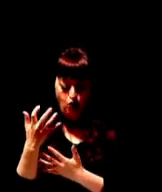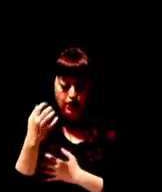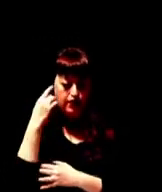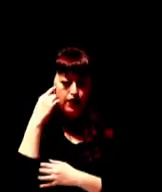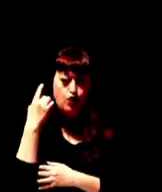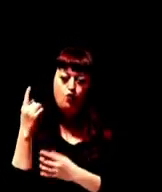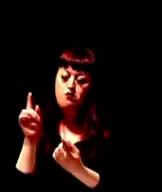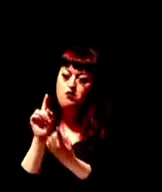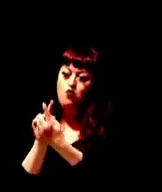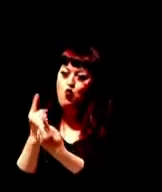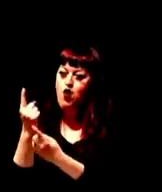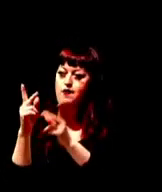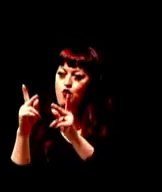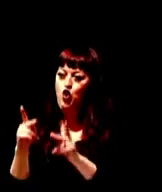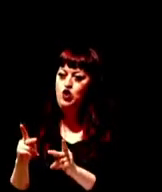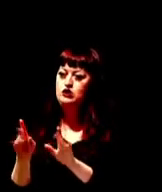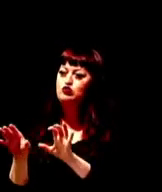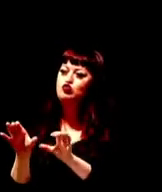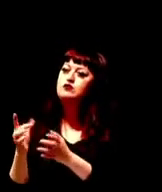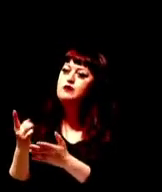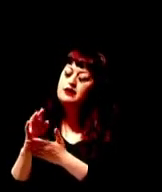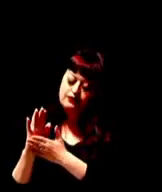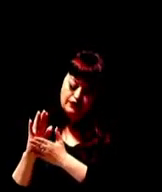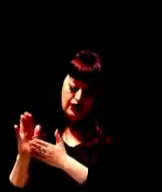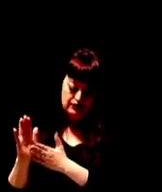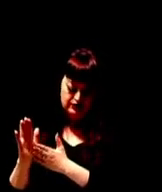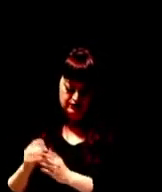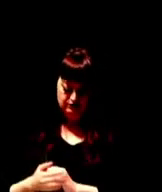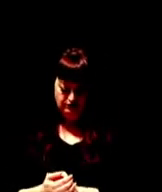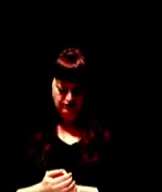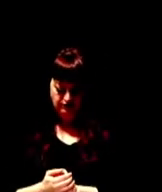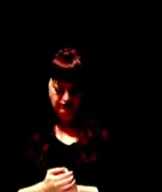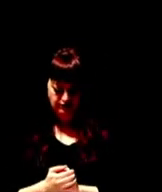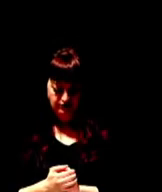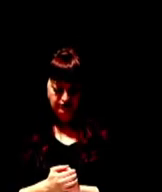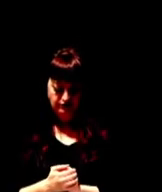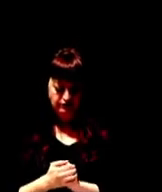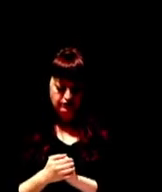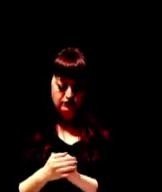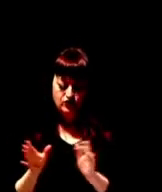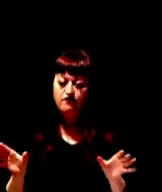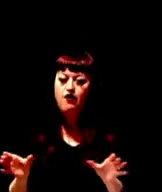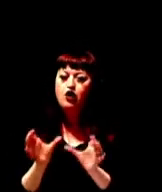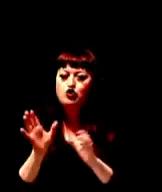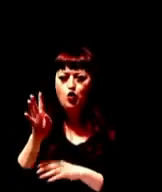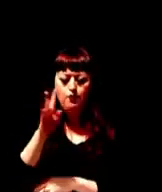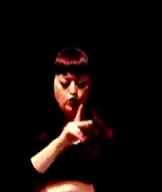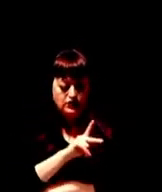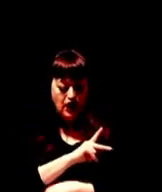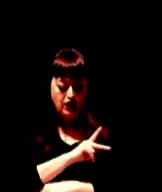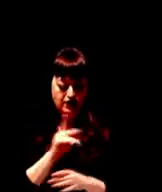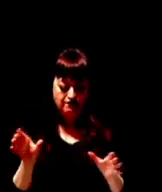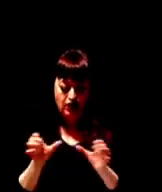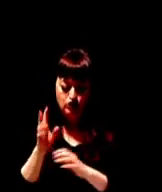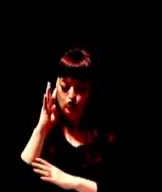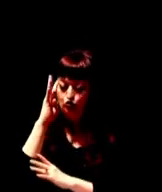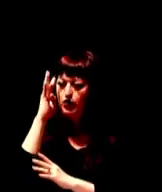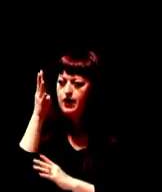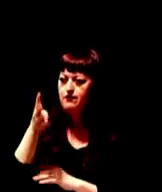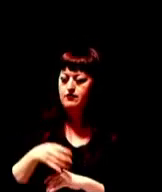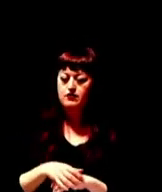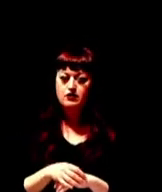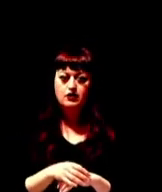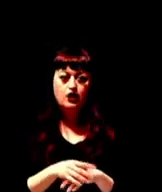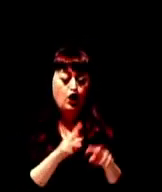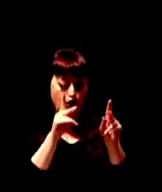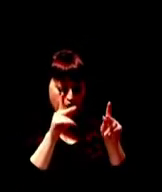kindness. A Mrs. Van Zuylen, to foster your personality and creativity. And a Marianne, to talk